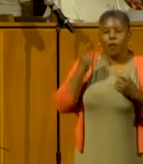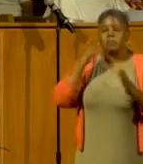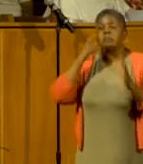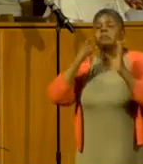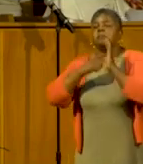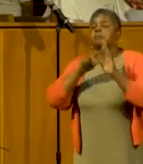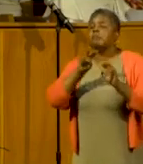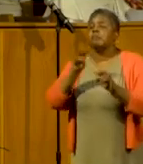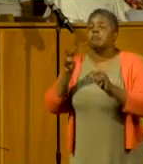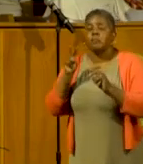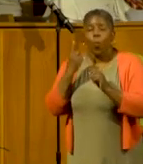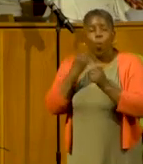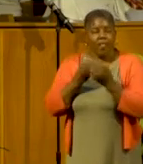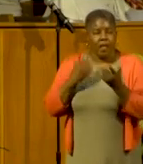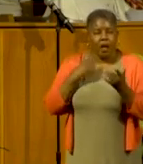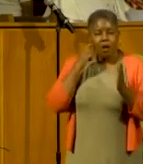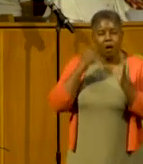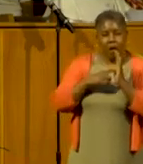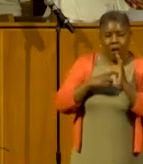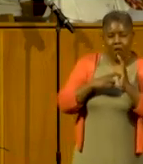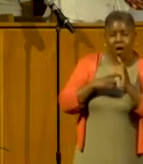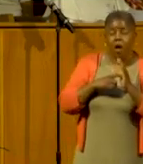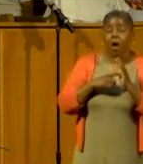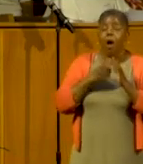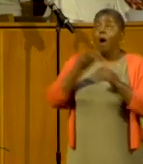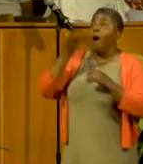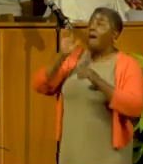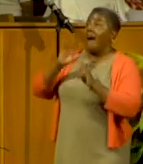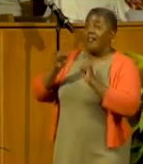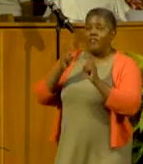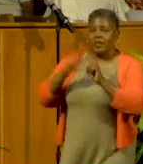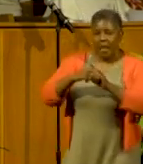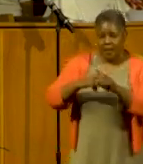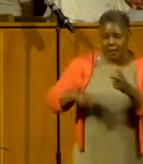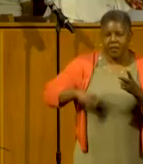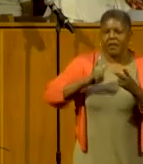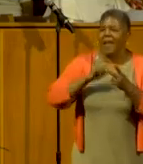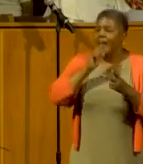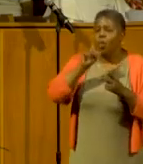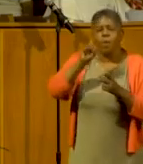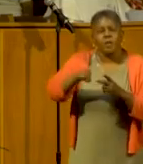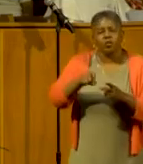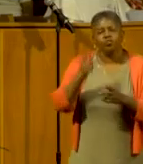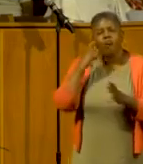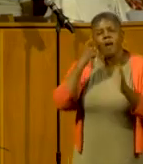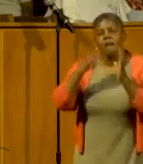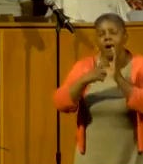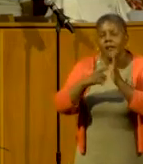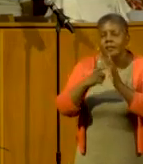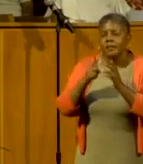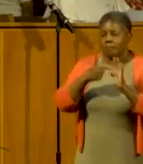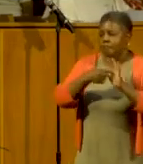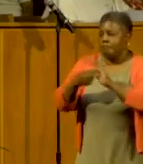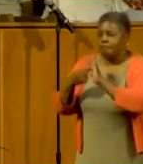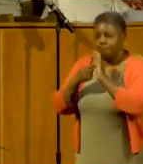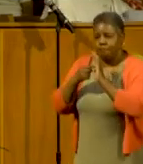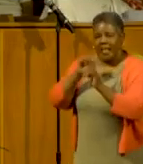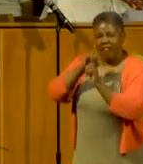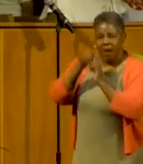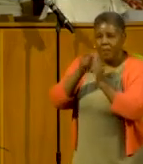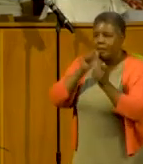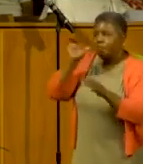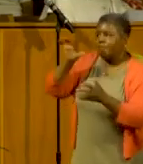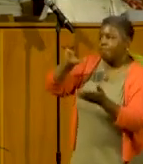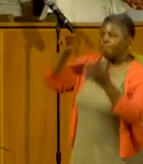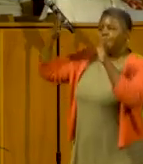close. Not only must you identify and fulfill your God-given assignment, not only must you recognize the signs of an unstable